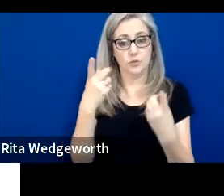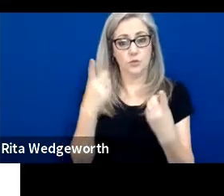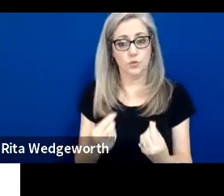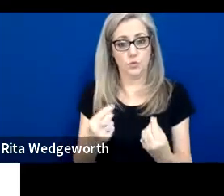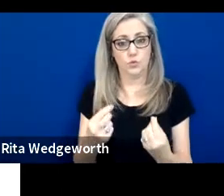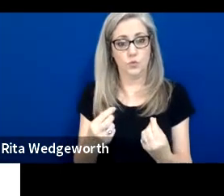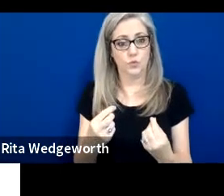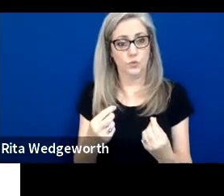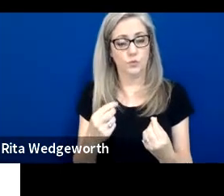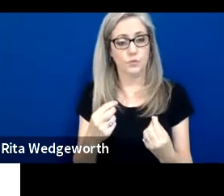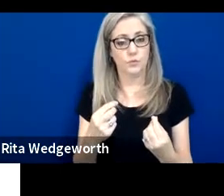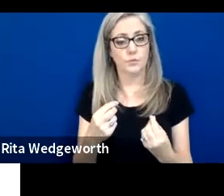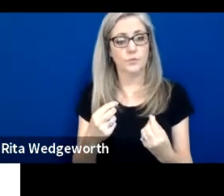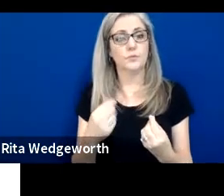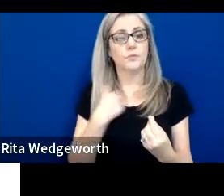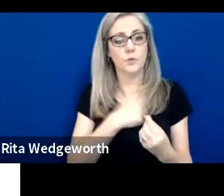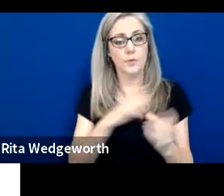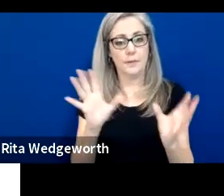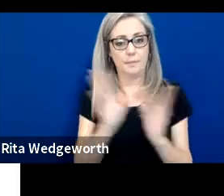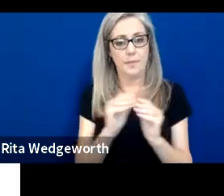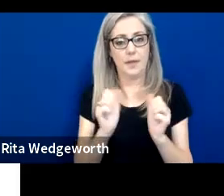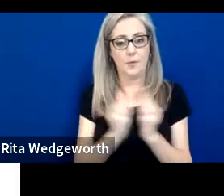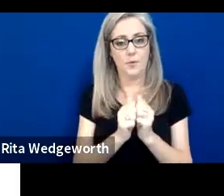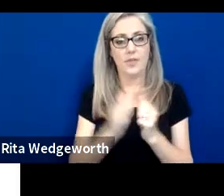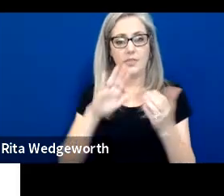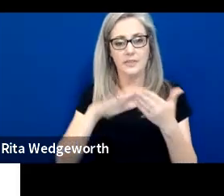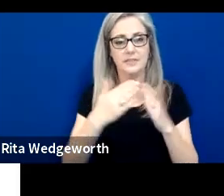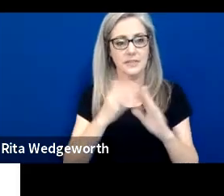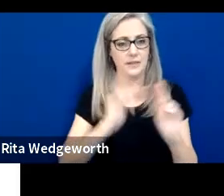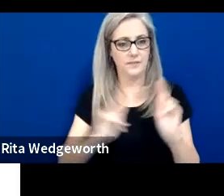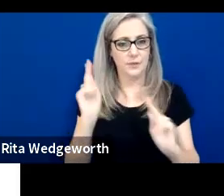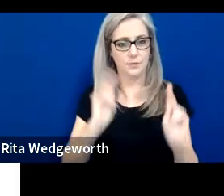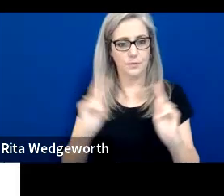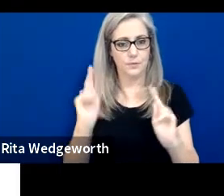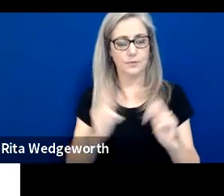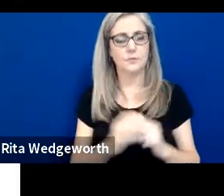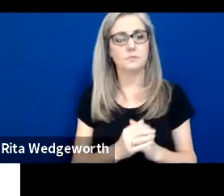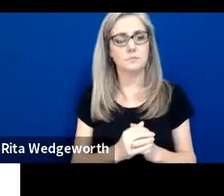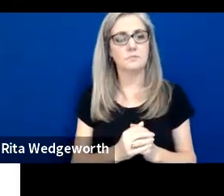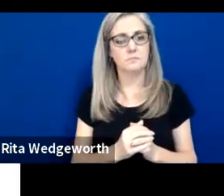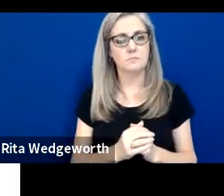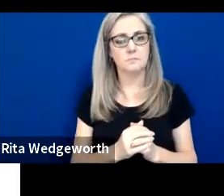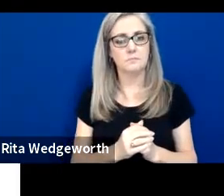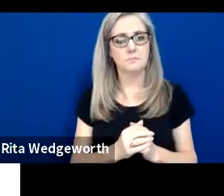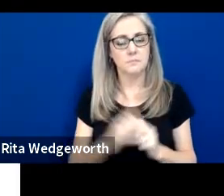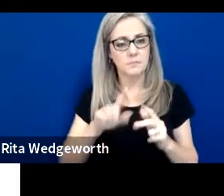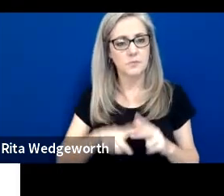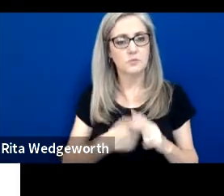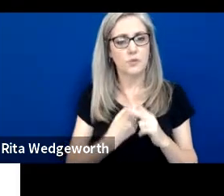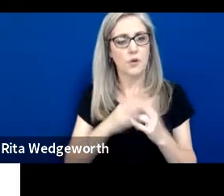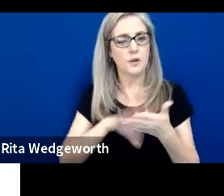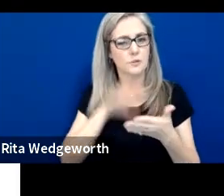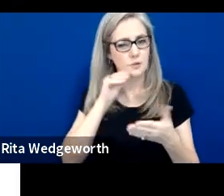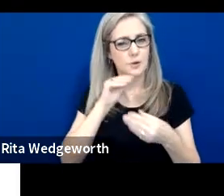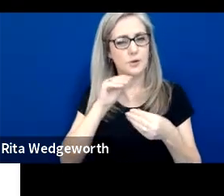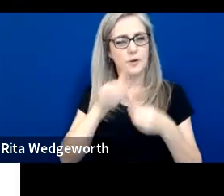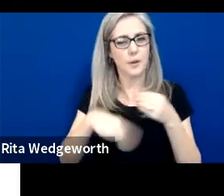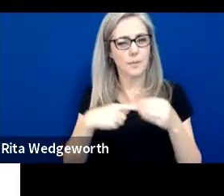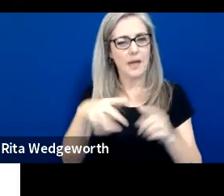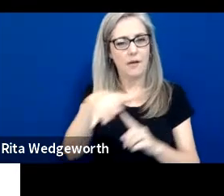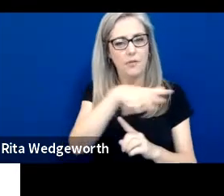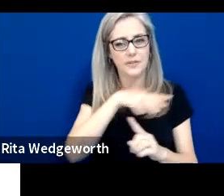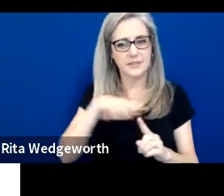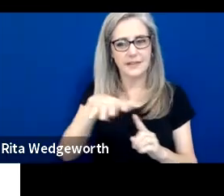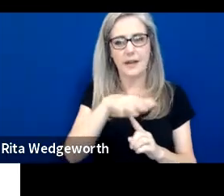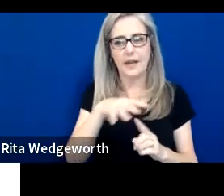we met with the city folks and started to learn about the site and understand what